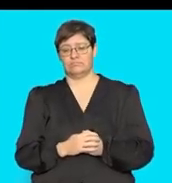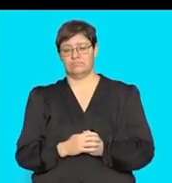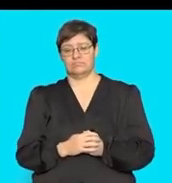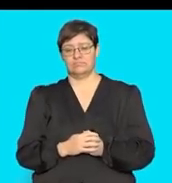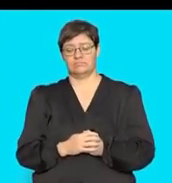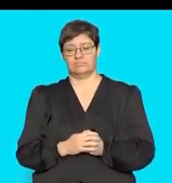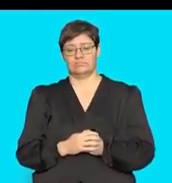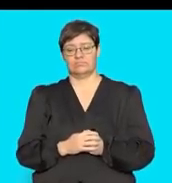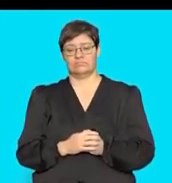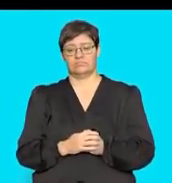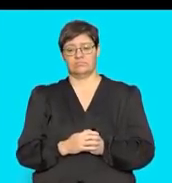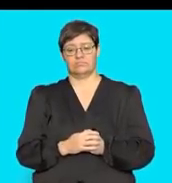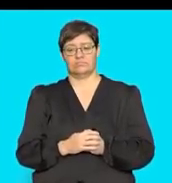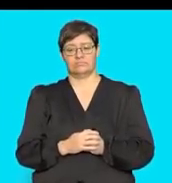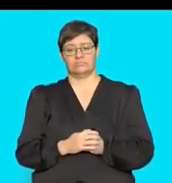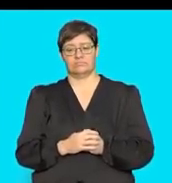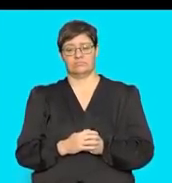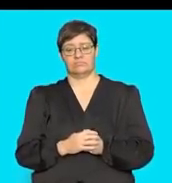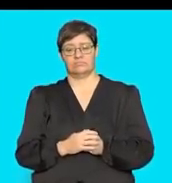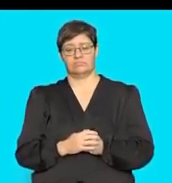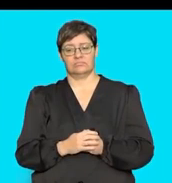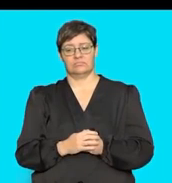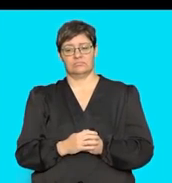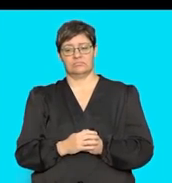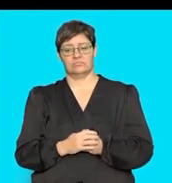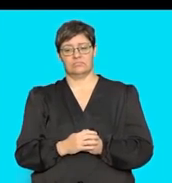we could draw BC in this position.